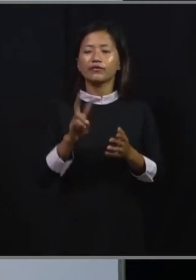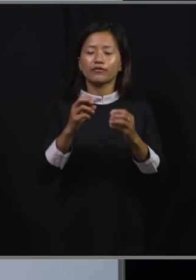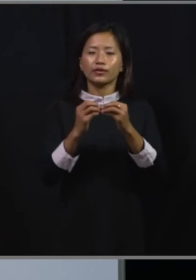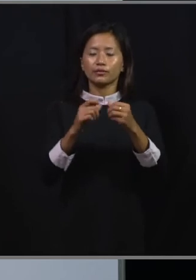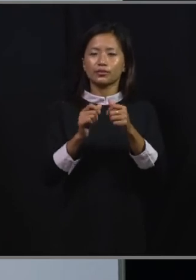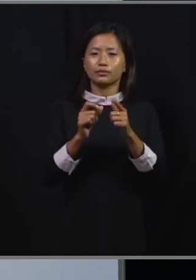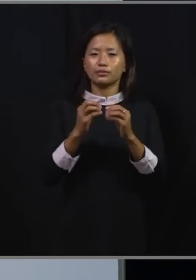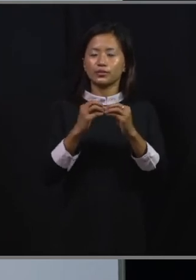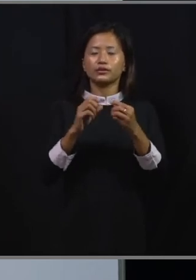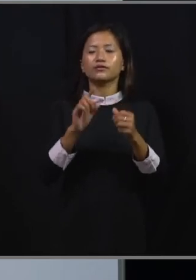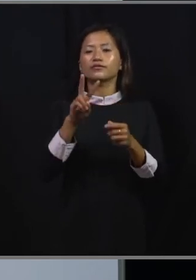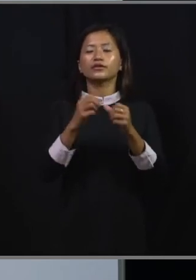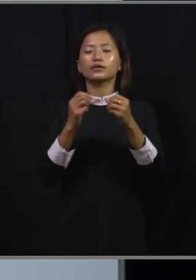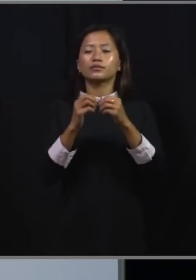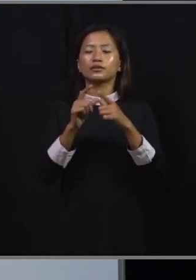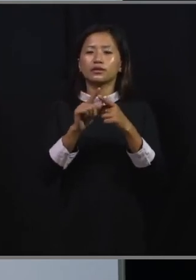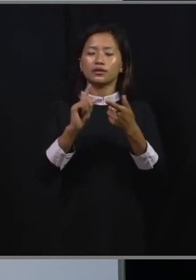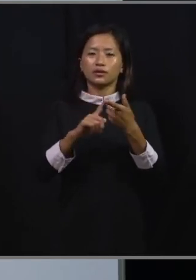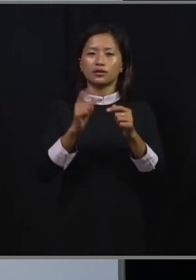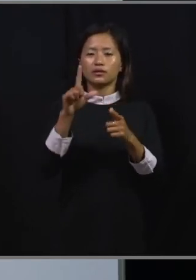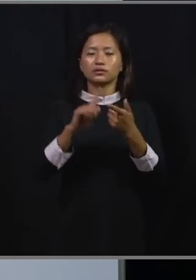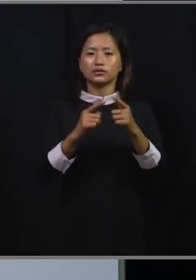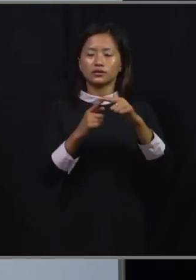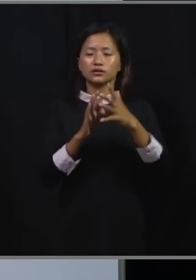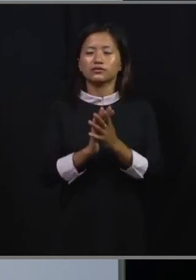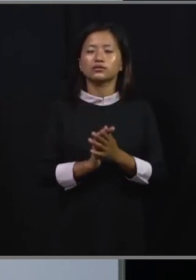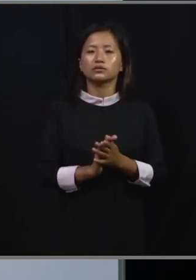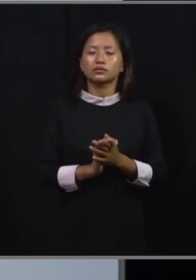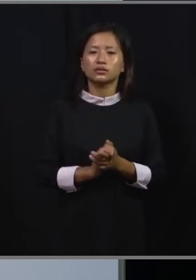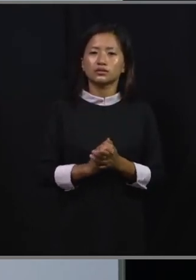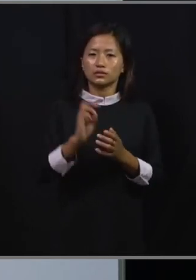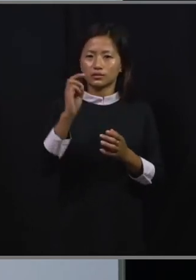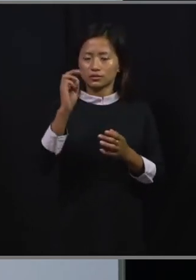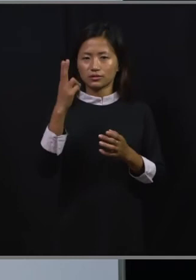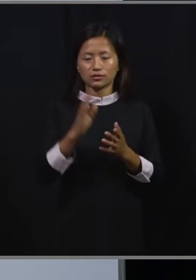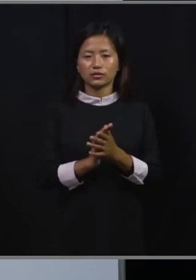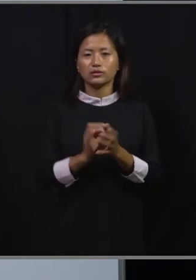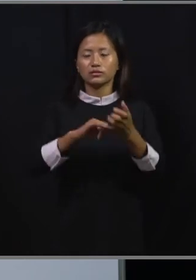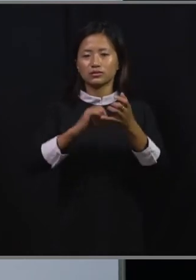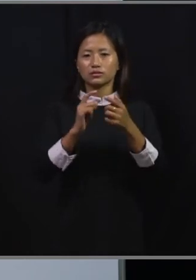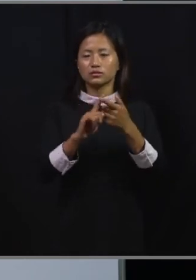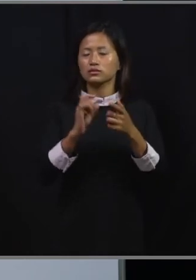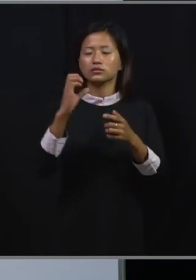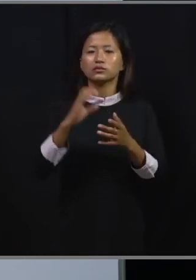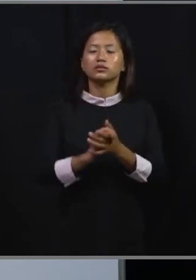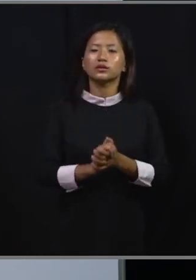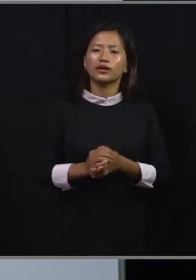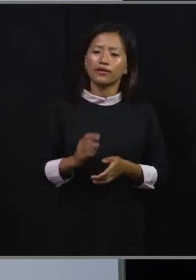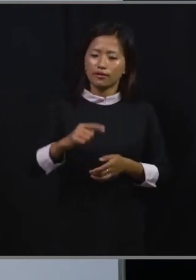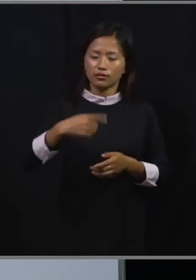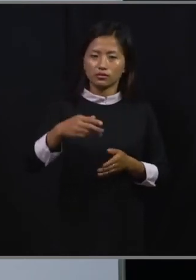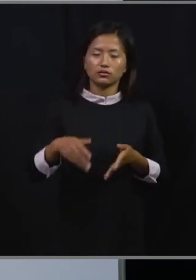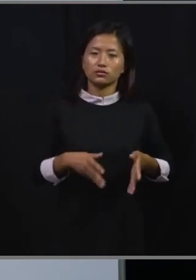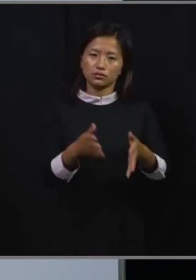These wavelets are called secondary wavelets. So, if you consider here, you will get, okay, it is not that particular, here also you get everywhere,